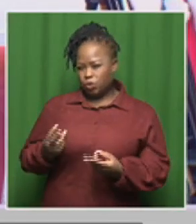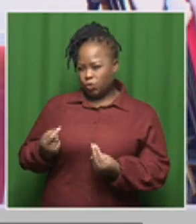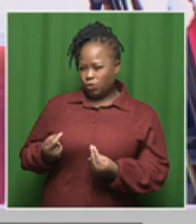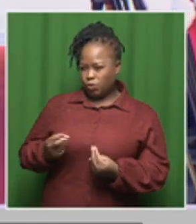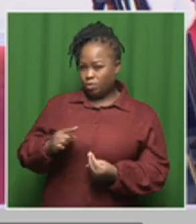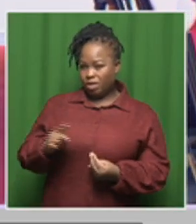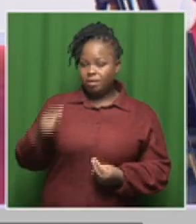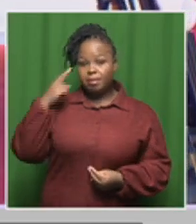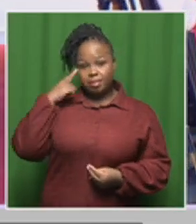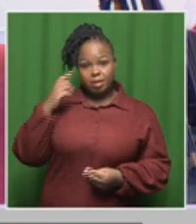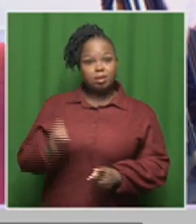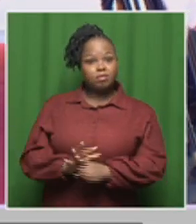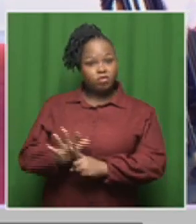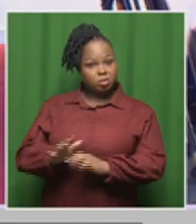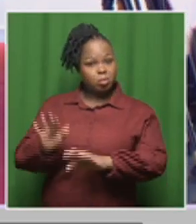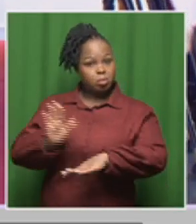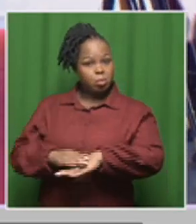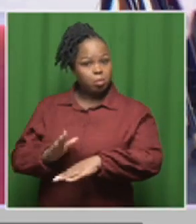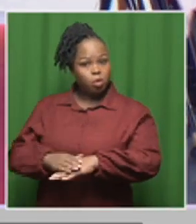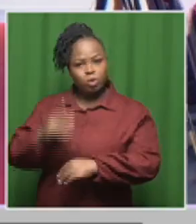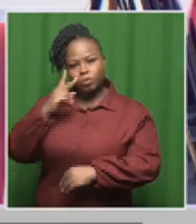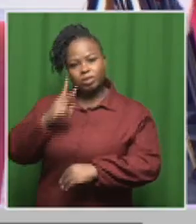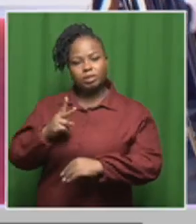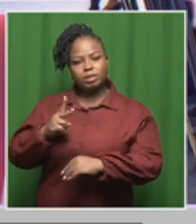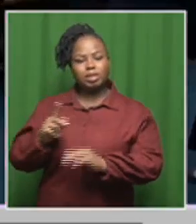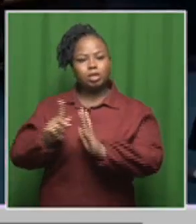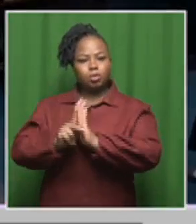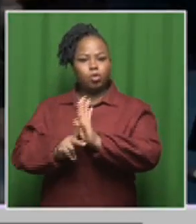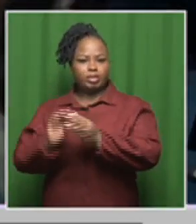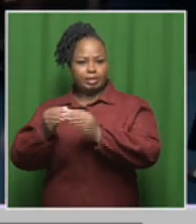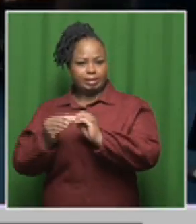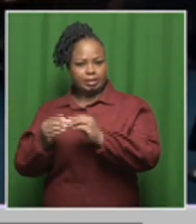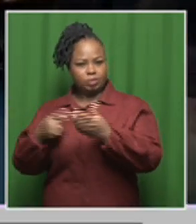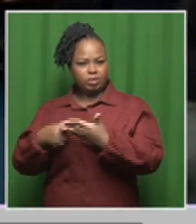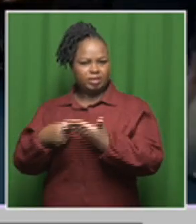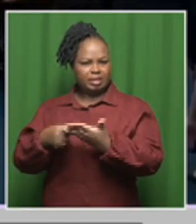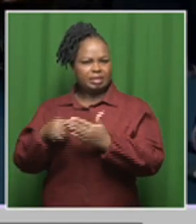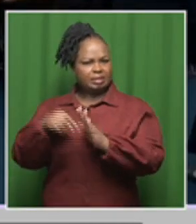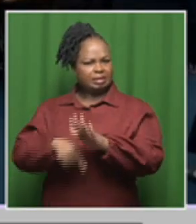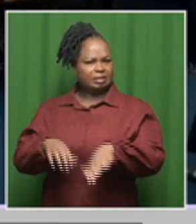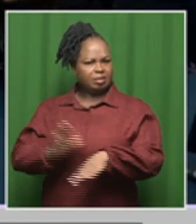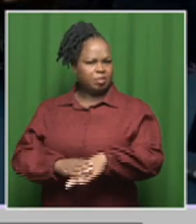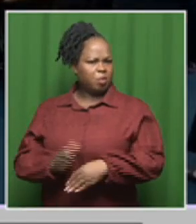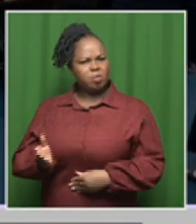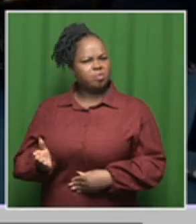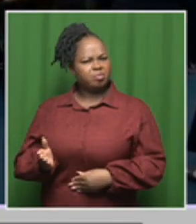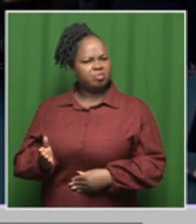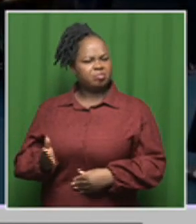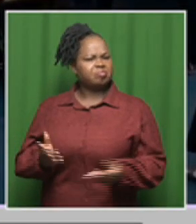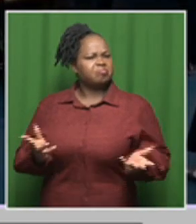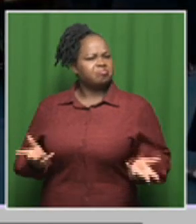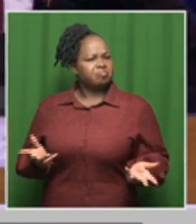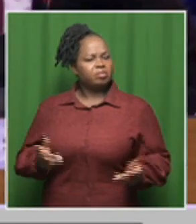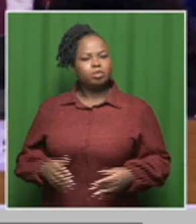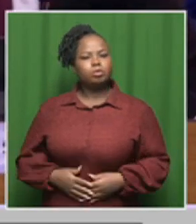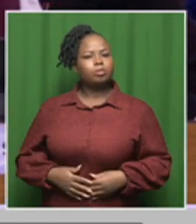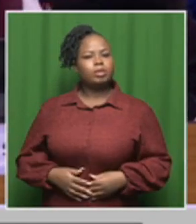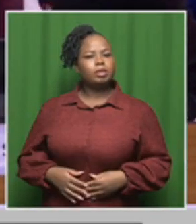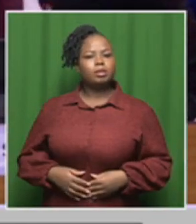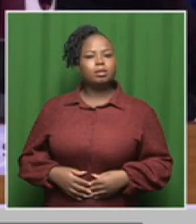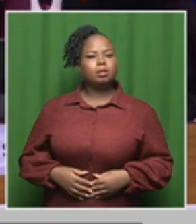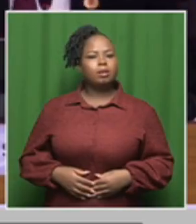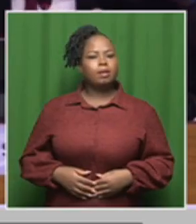now going to be a big theme of what we see coming in here. Let's talk about the influencing of policies and the